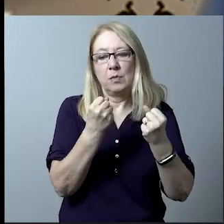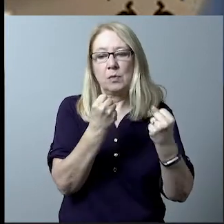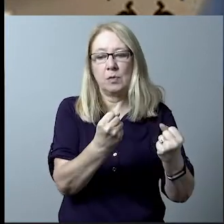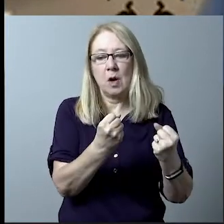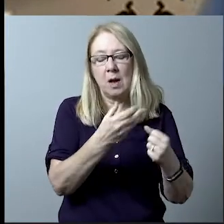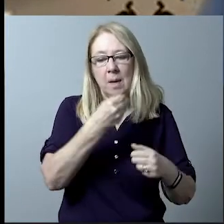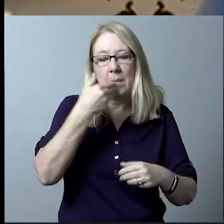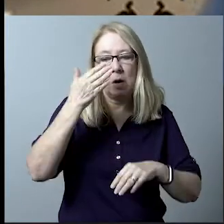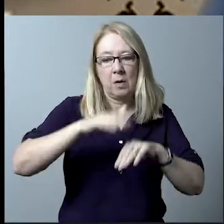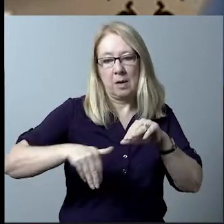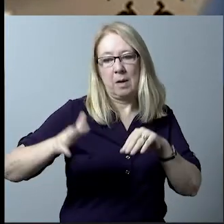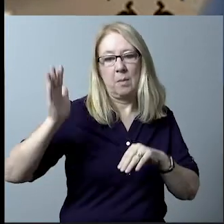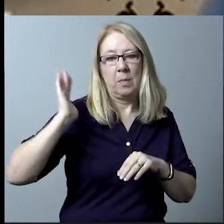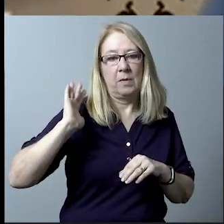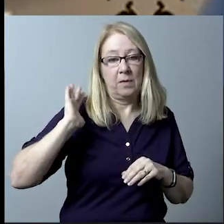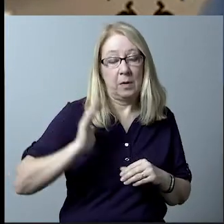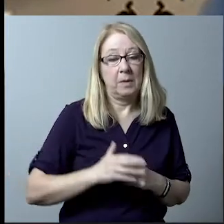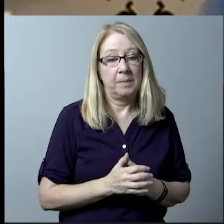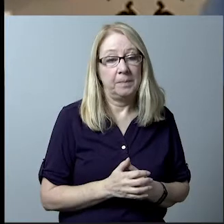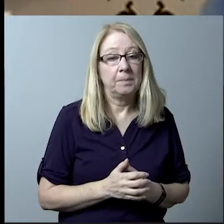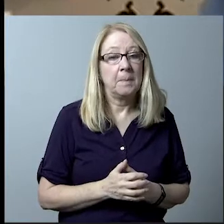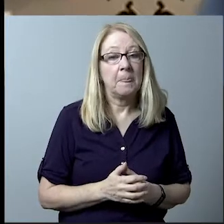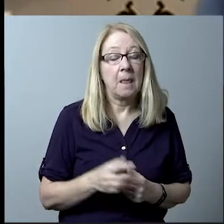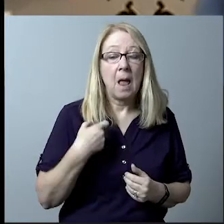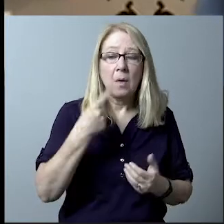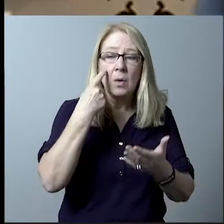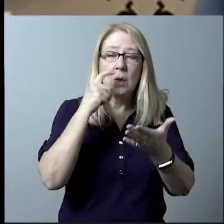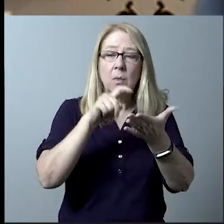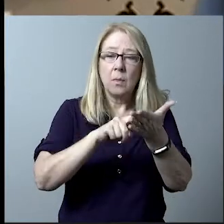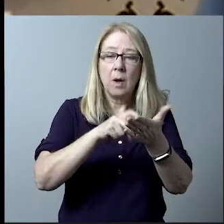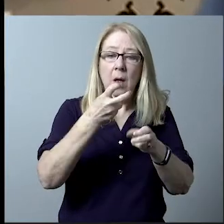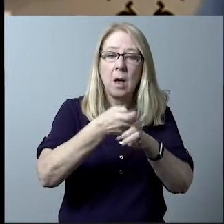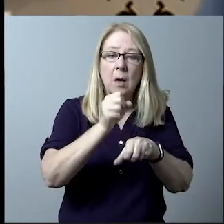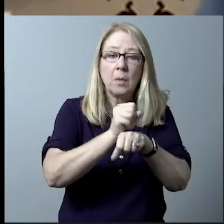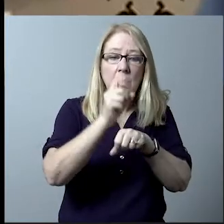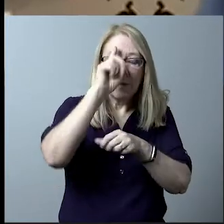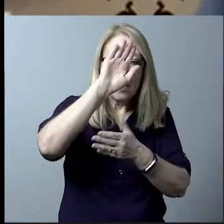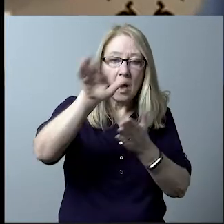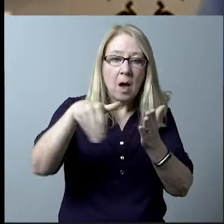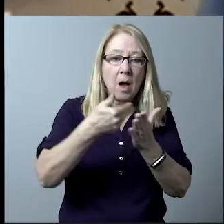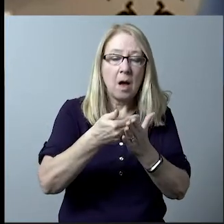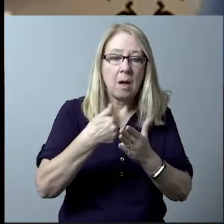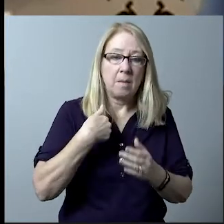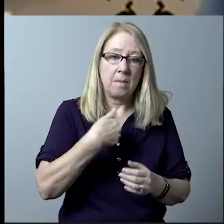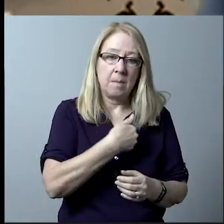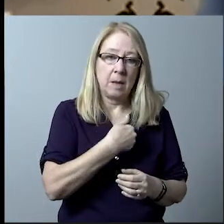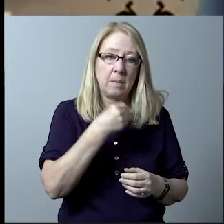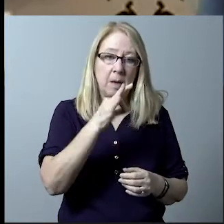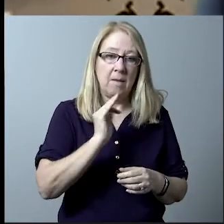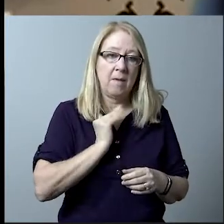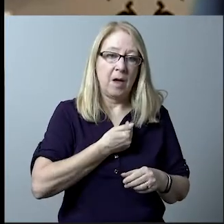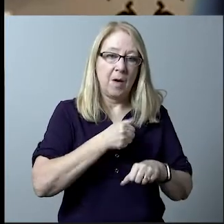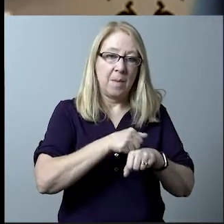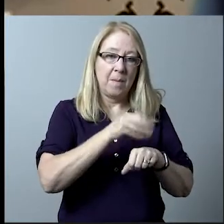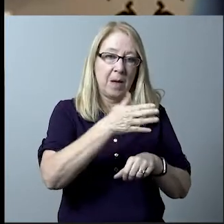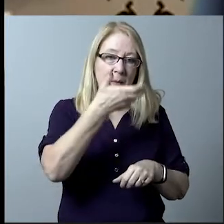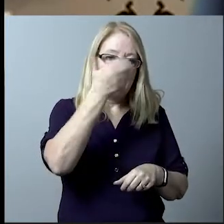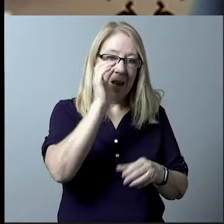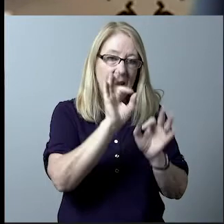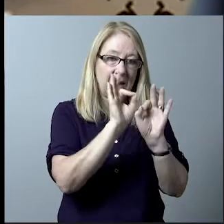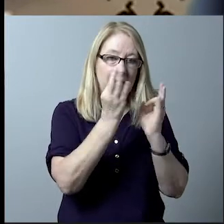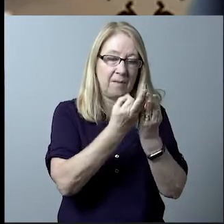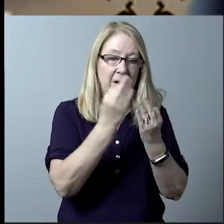difficult times stronger and better than ever before. I want to acknowledge the hard work of every member of the Mount Lion